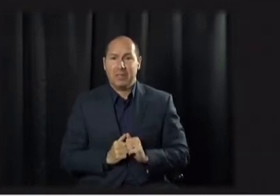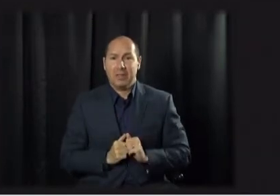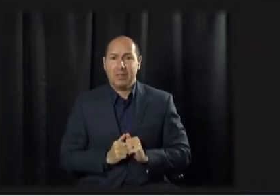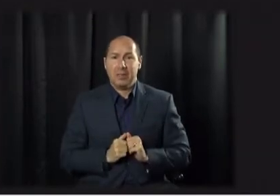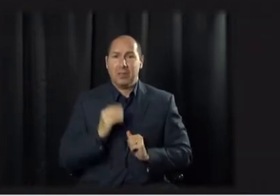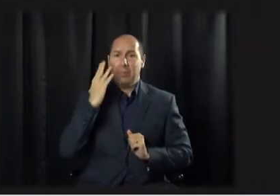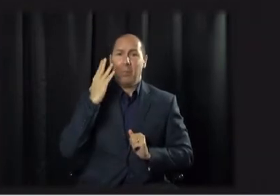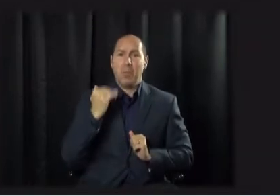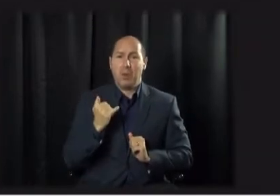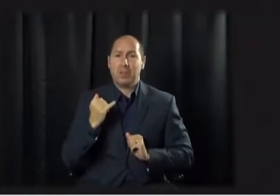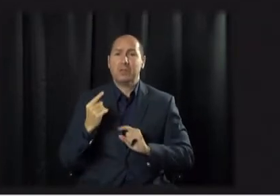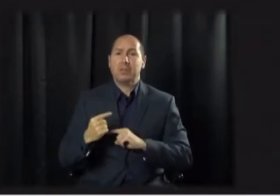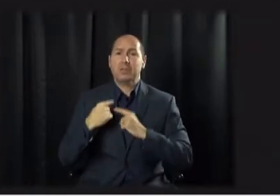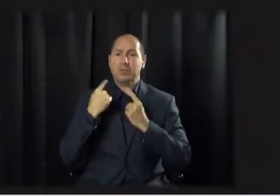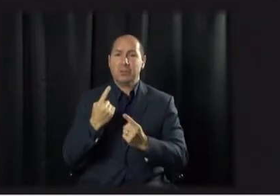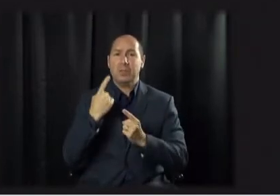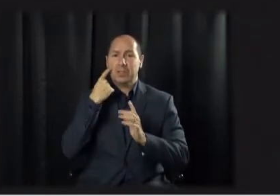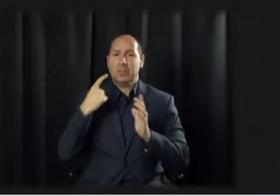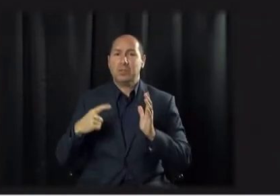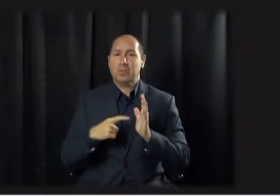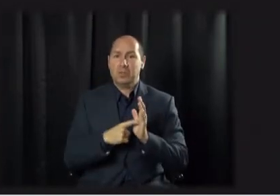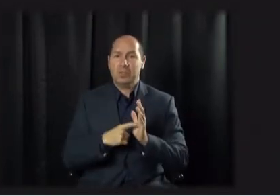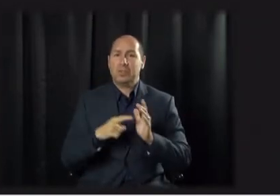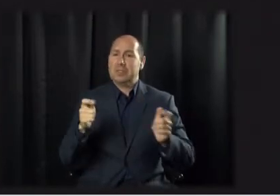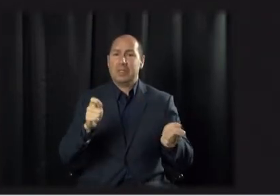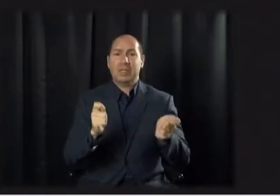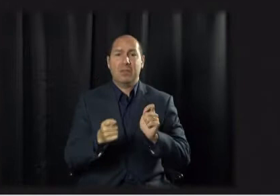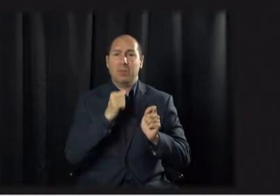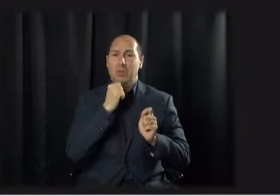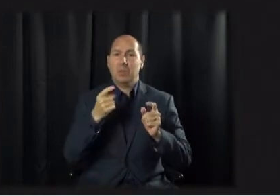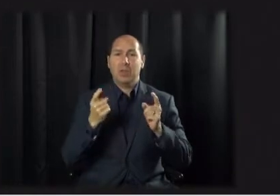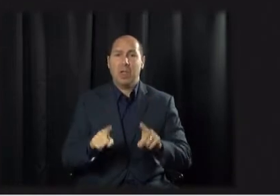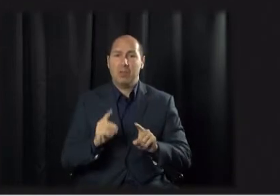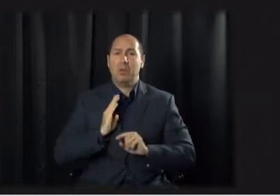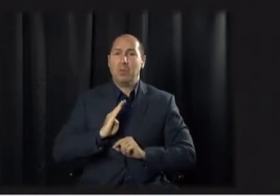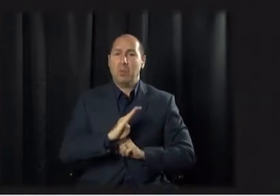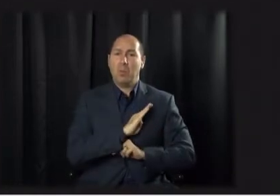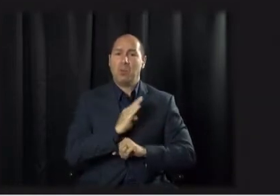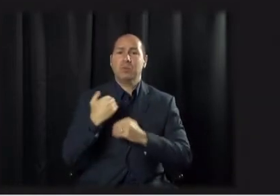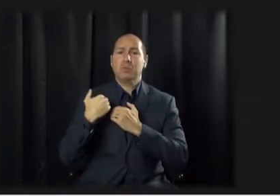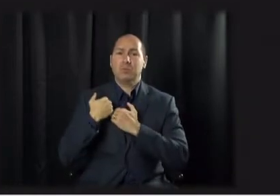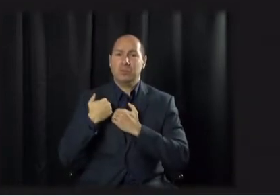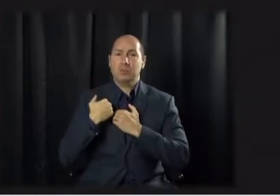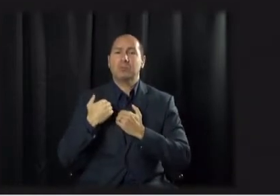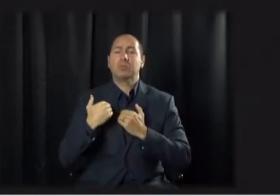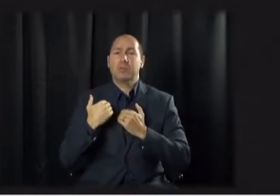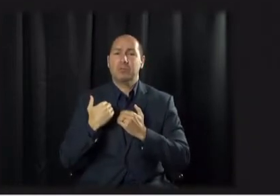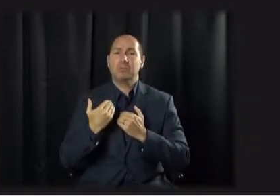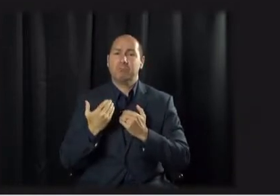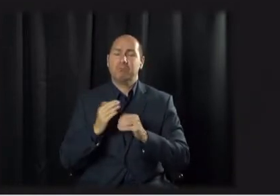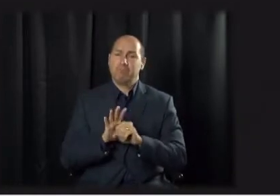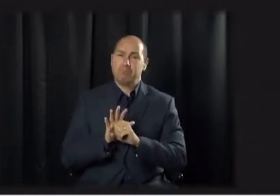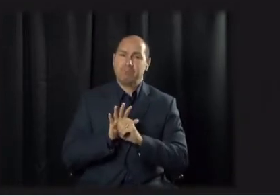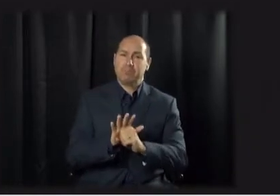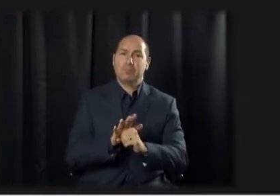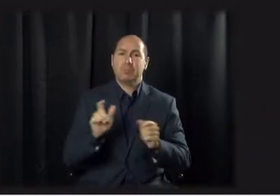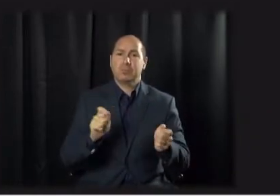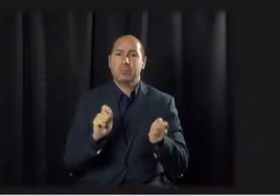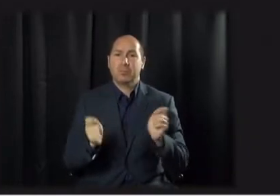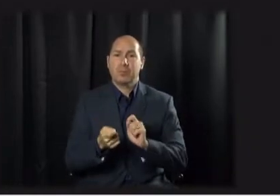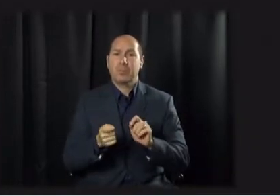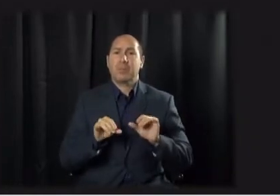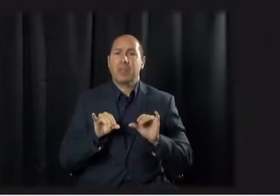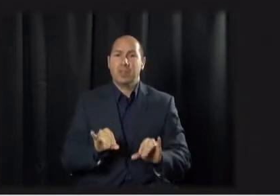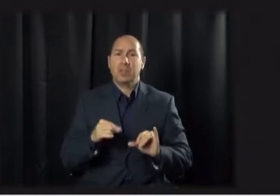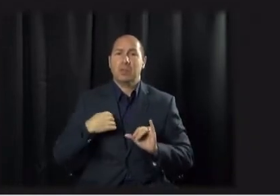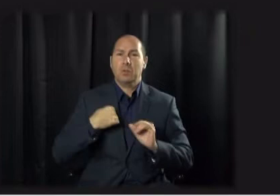4 years of experience, I believe, have shown us that they're not in the position to do that. So as much as I appreciate the